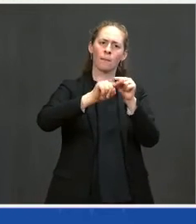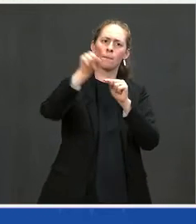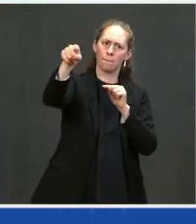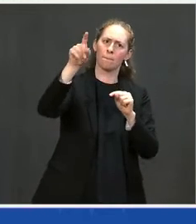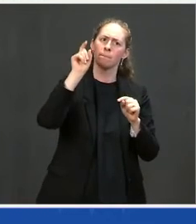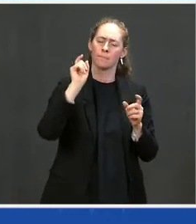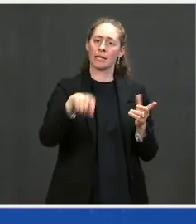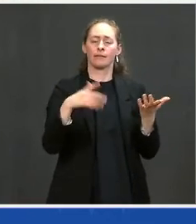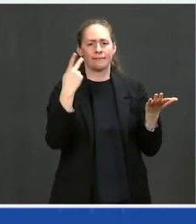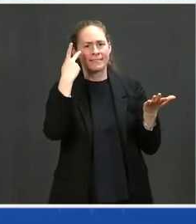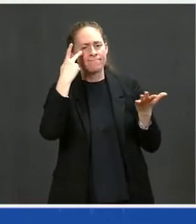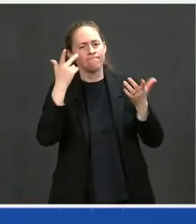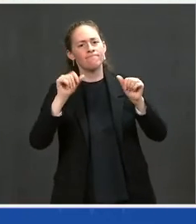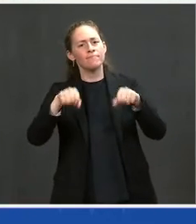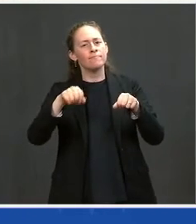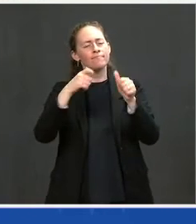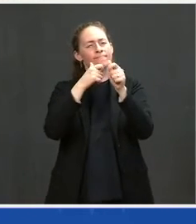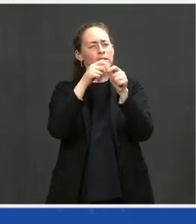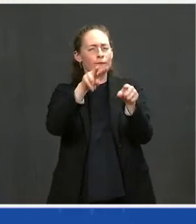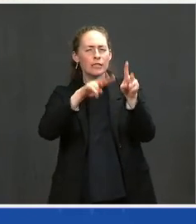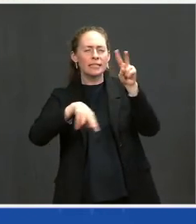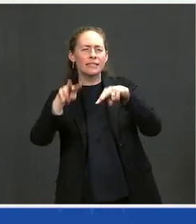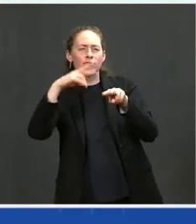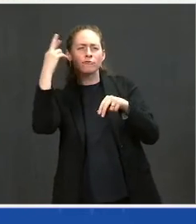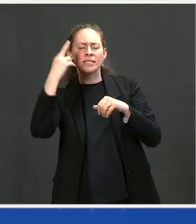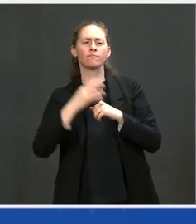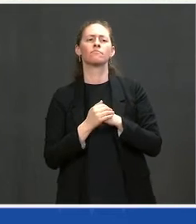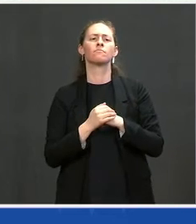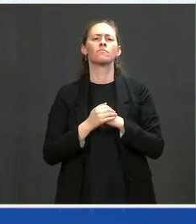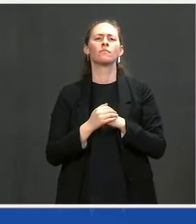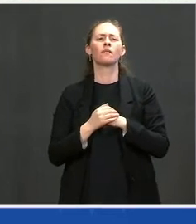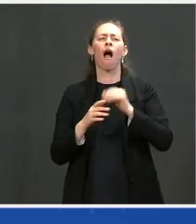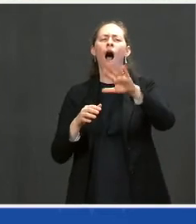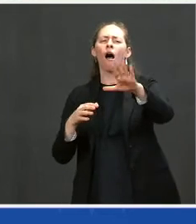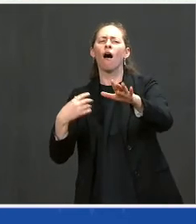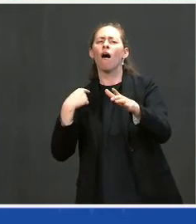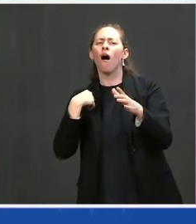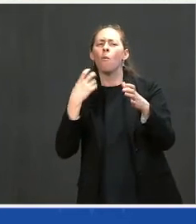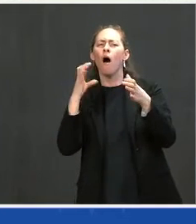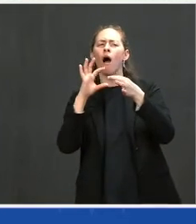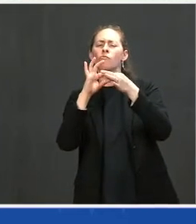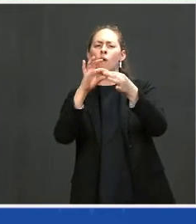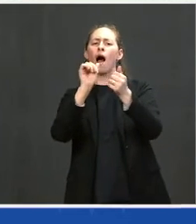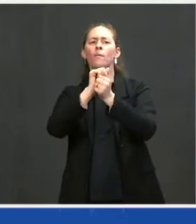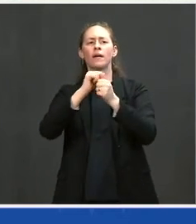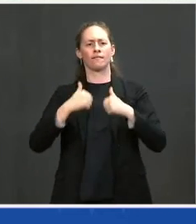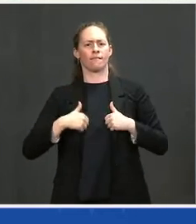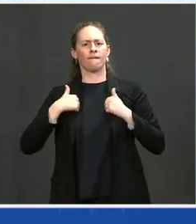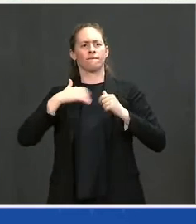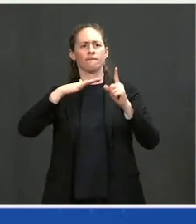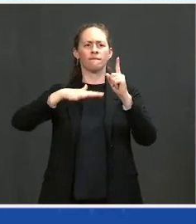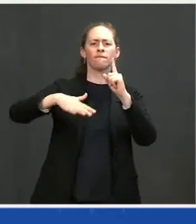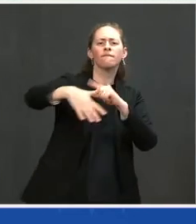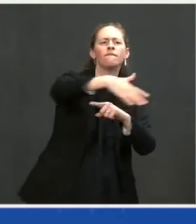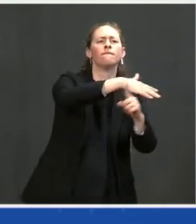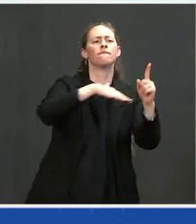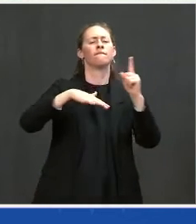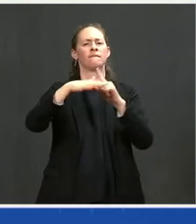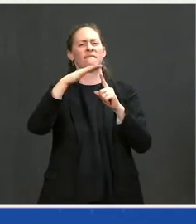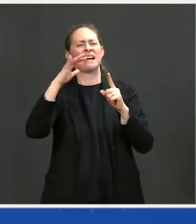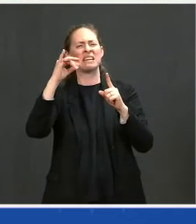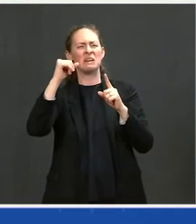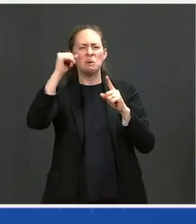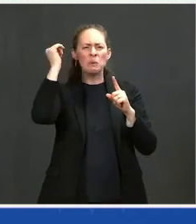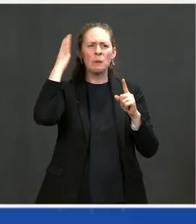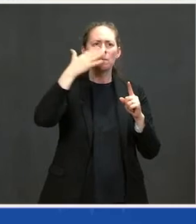Follow, sir. You mentioned circumstances that must be horrific. The Customs and Border Protection Facility in Donna, Texas, I was there, is